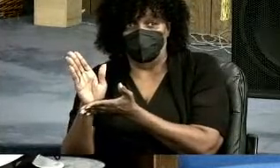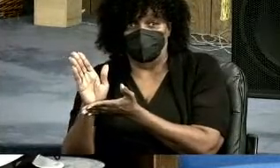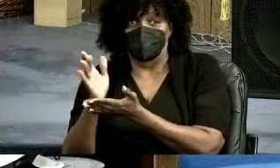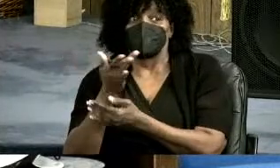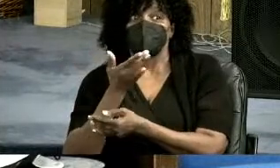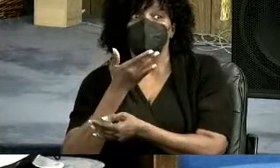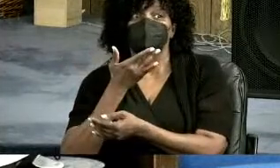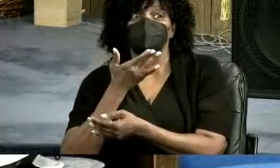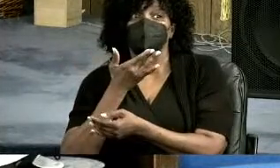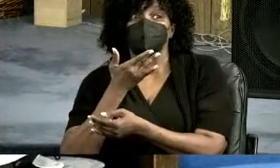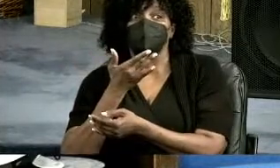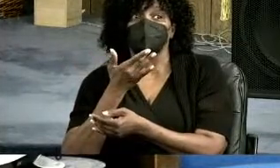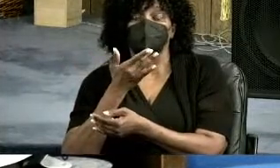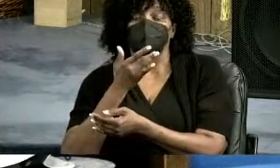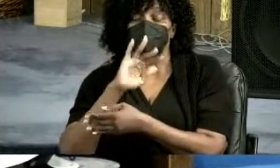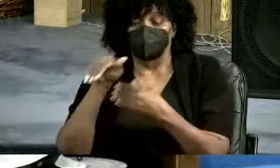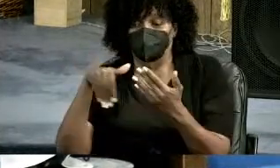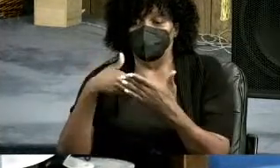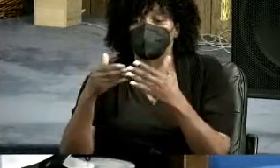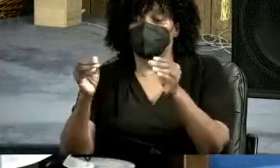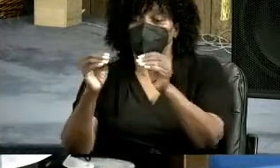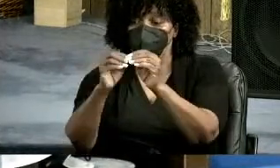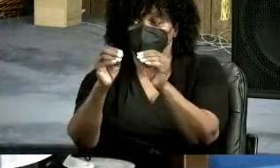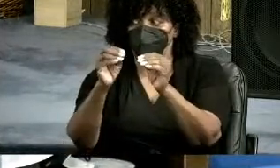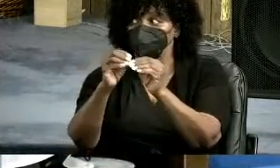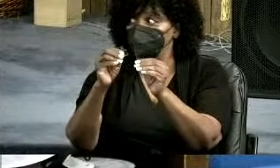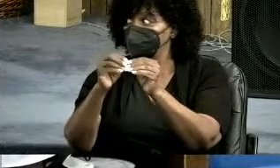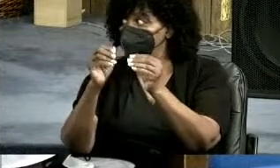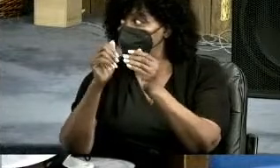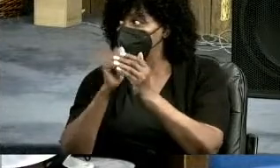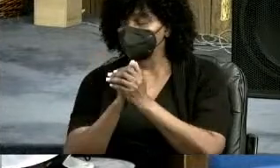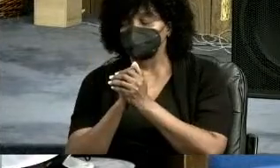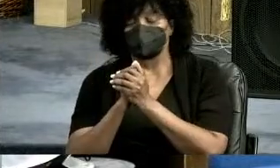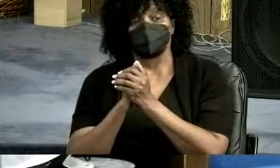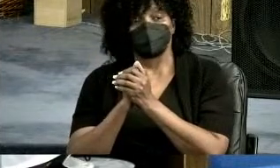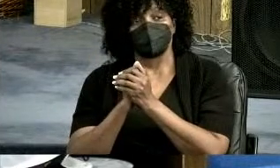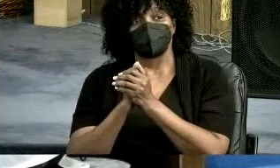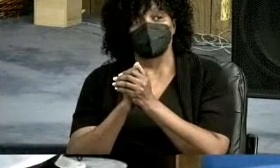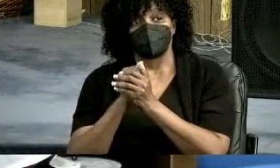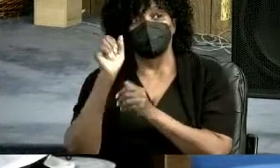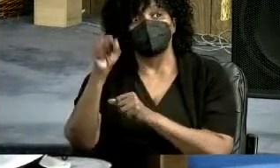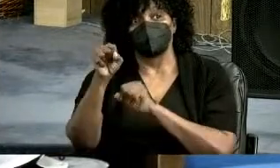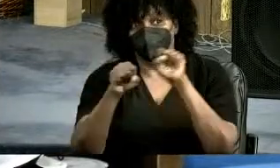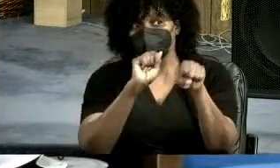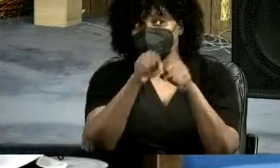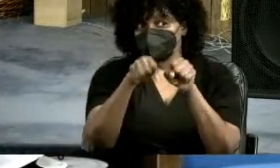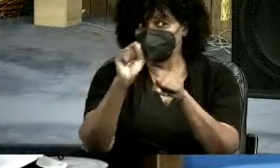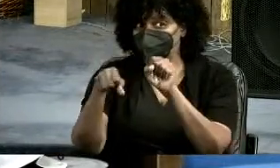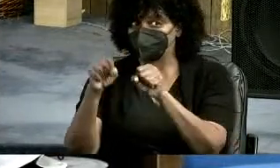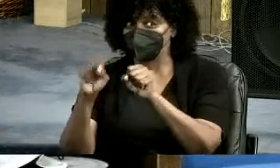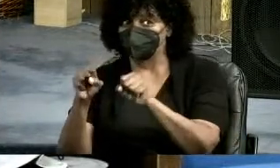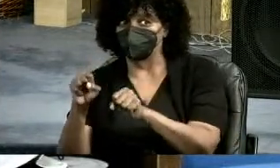favor, I have all that and then some. I even have the man of God. Hallelujah.